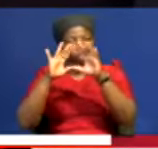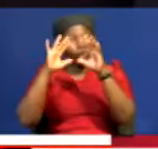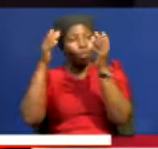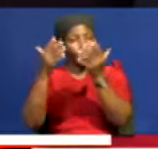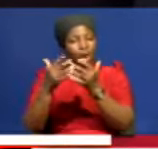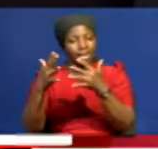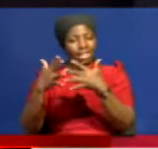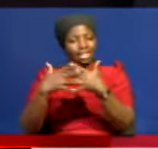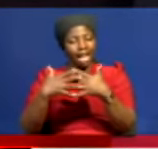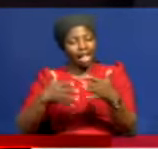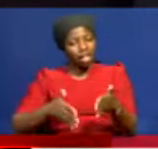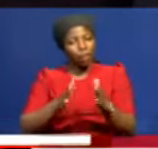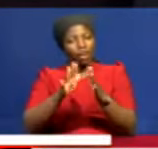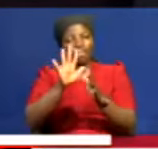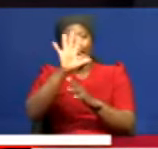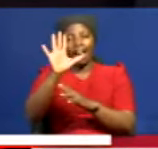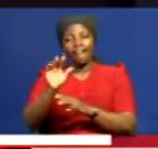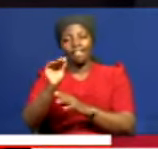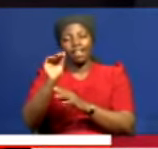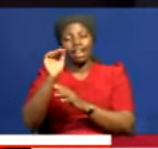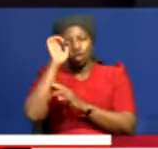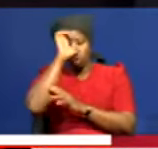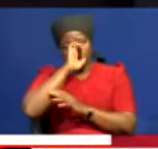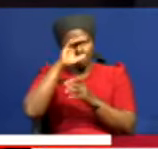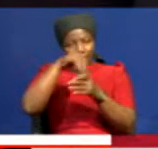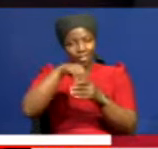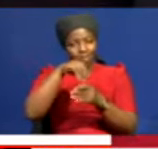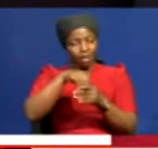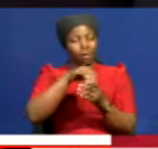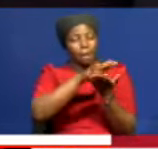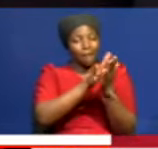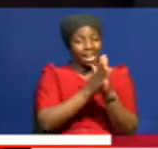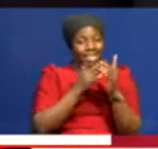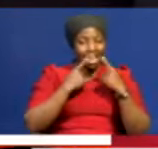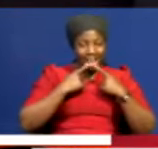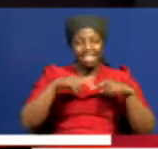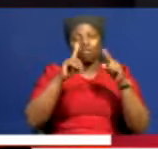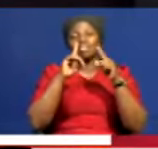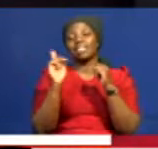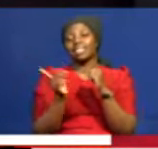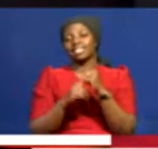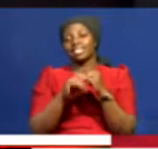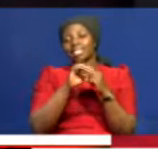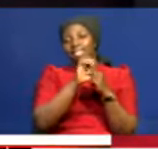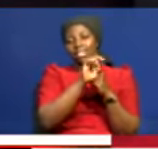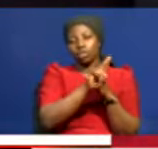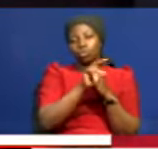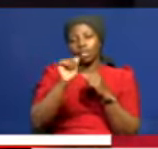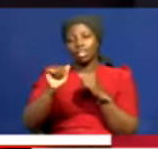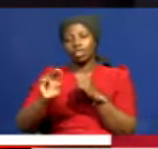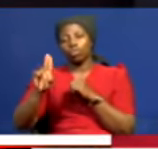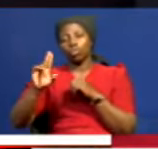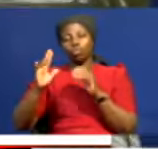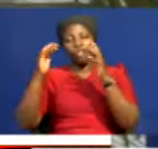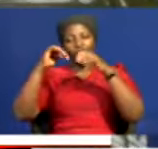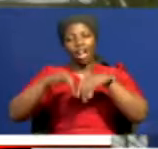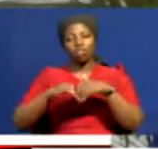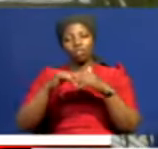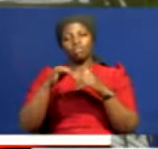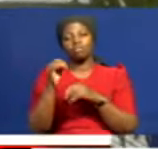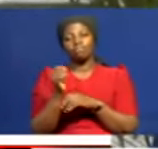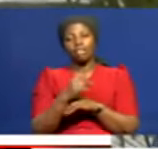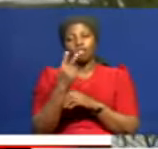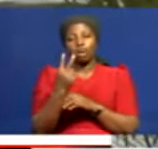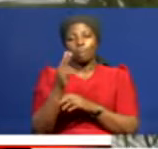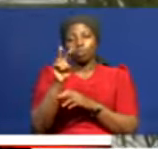Gateway of African European Investment Package announced at the 6th EU-AU Summit in February 2022.